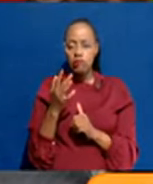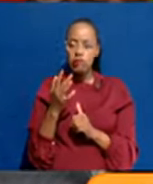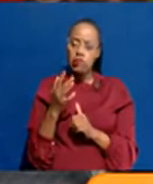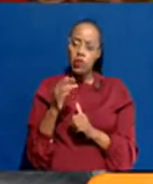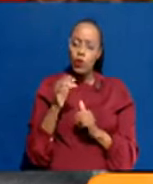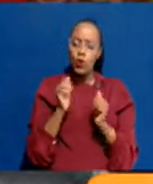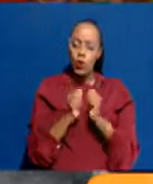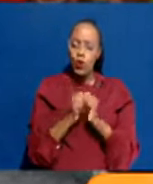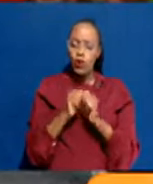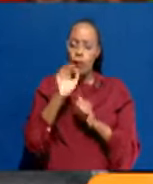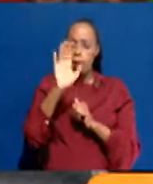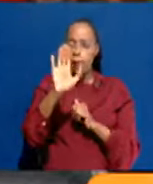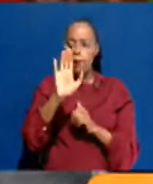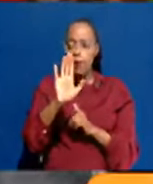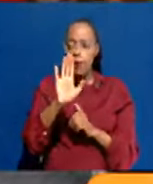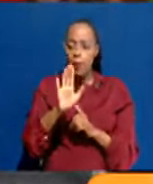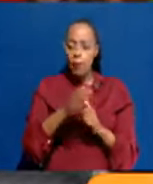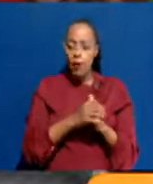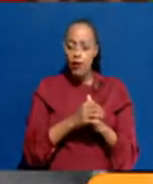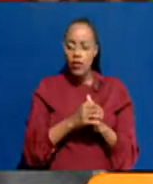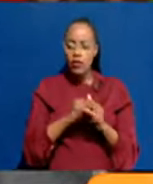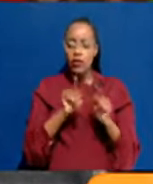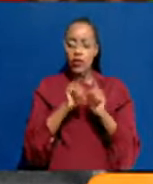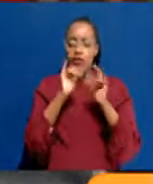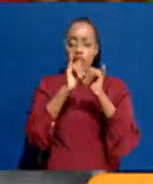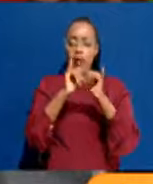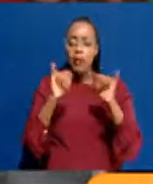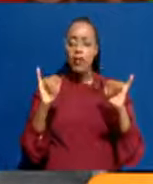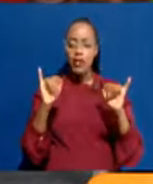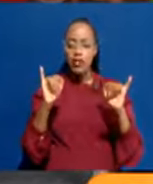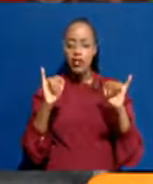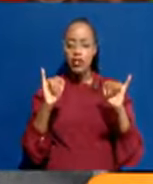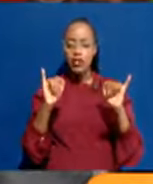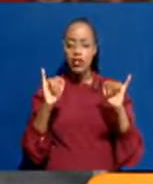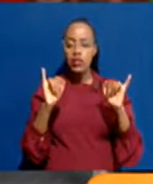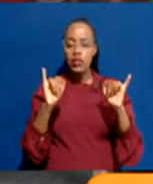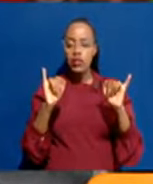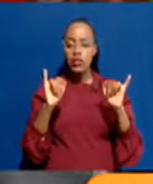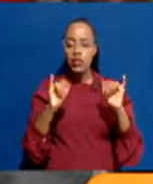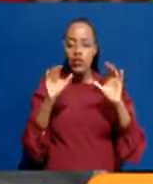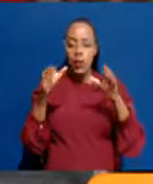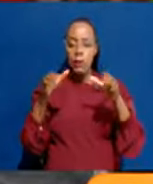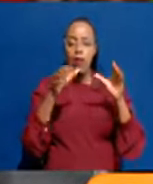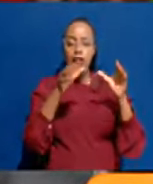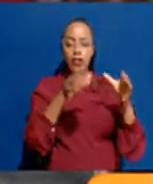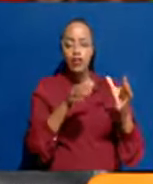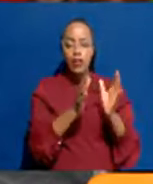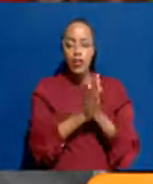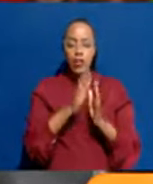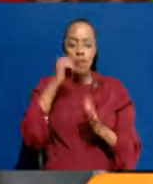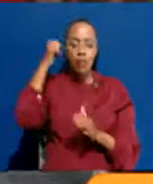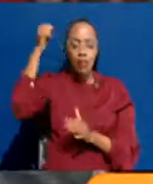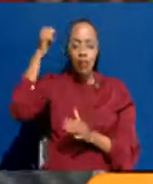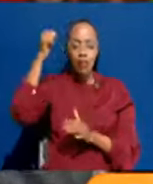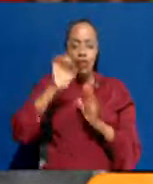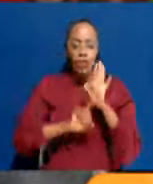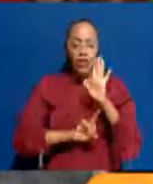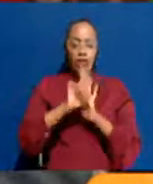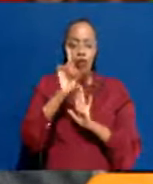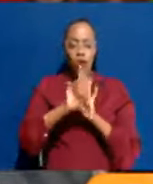is call it independence of parties and party politics, development